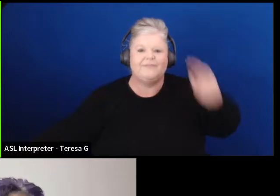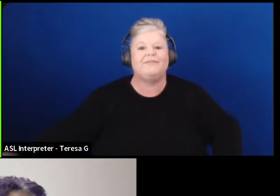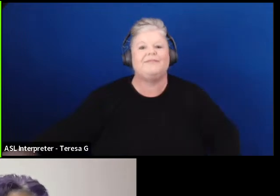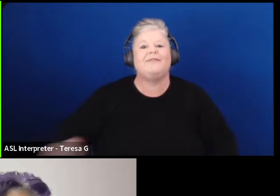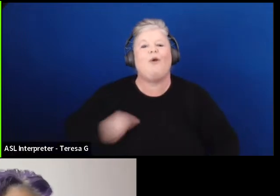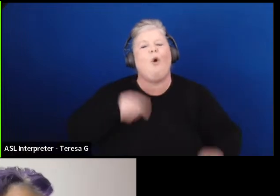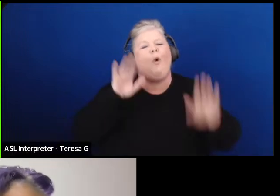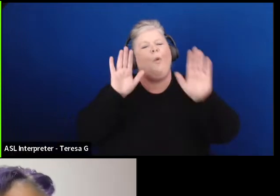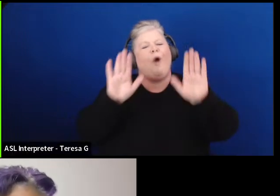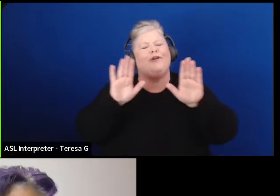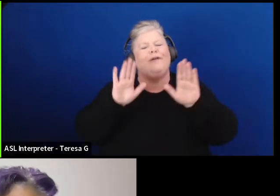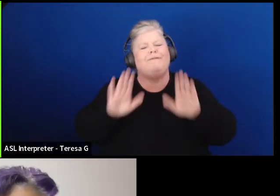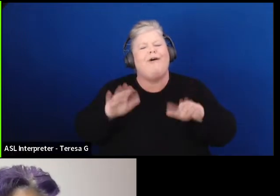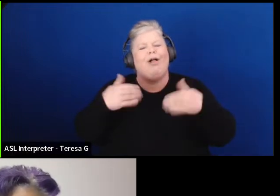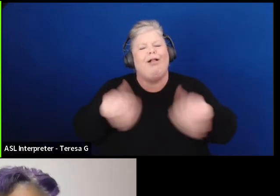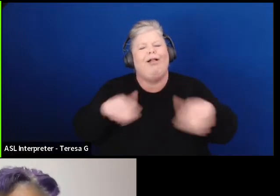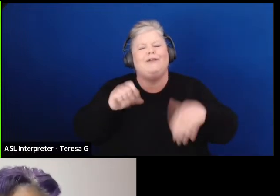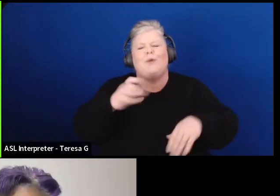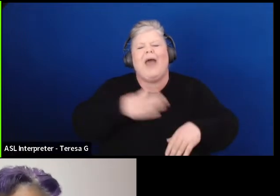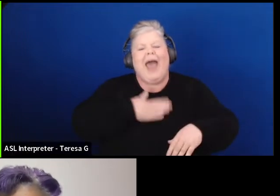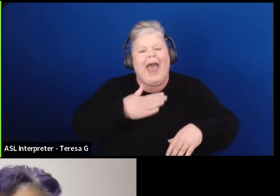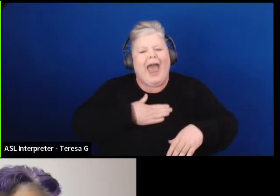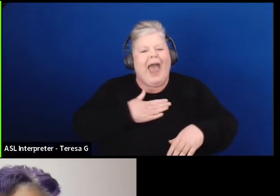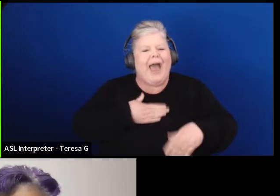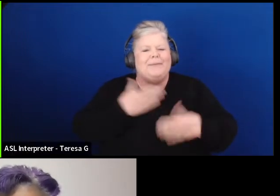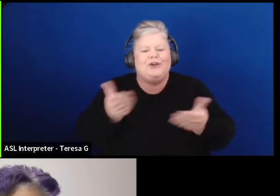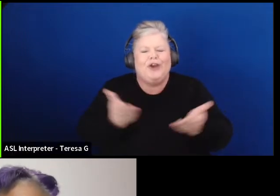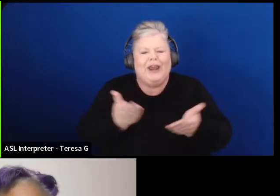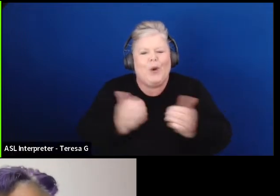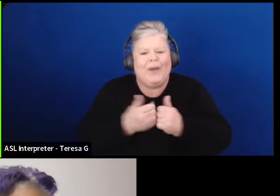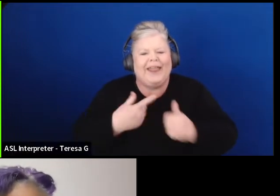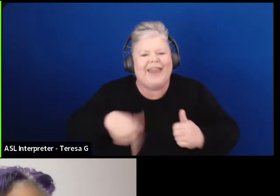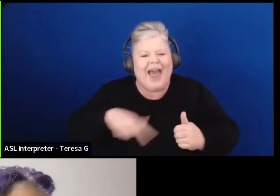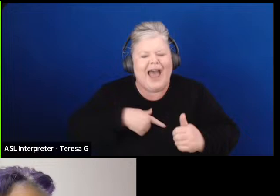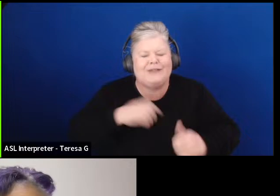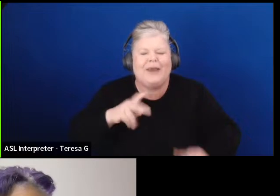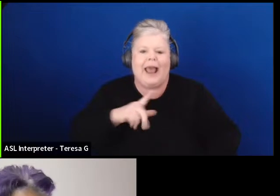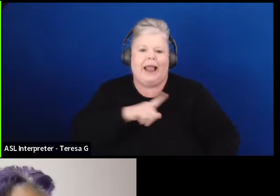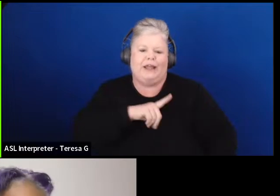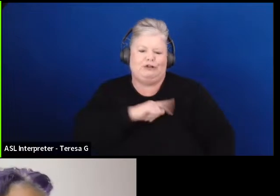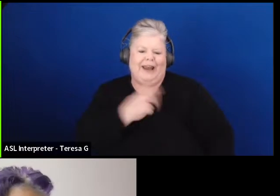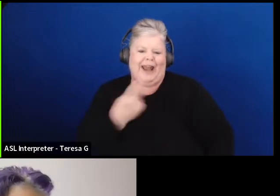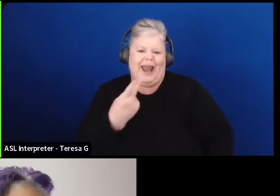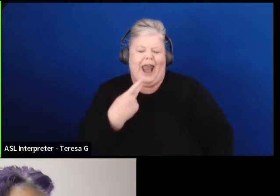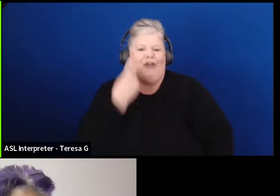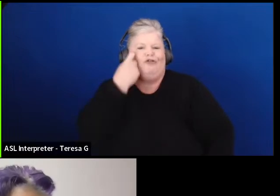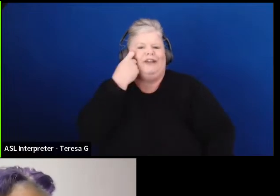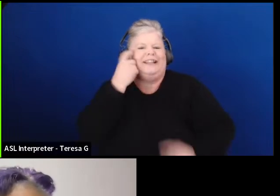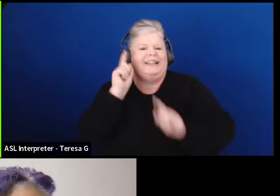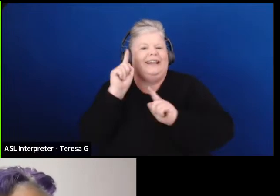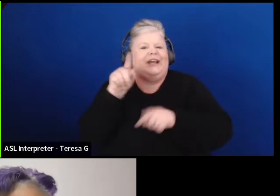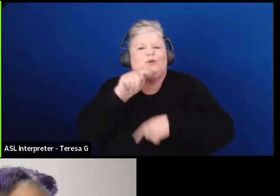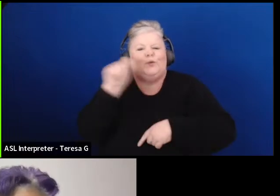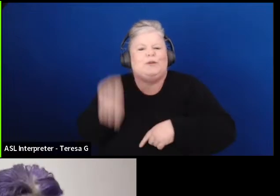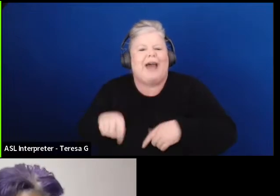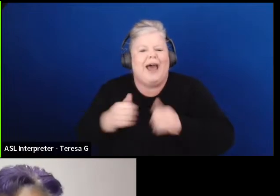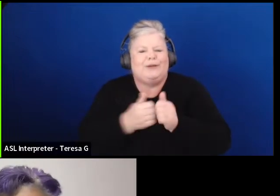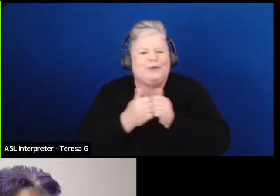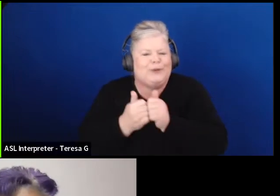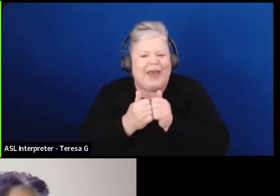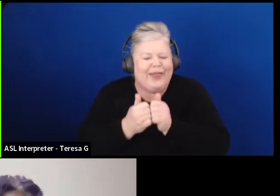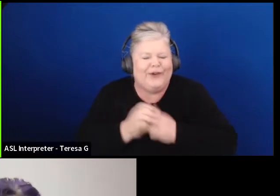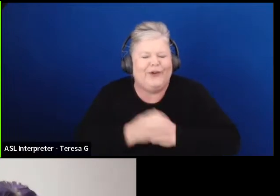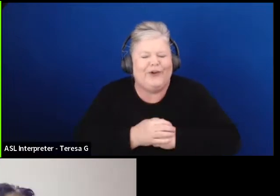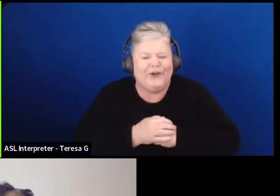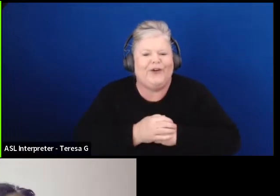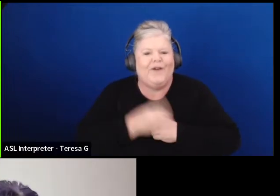Wonderful. So happy to have you with us, Latrina. Latrina and I just recently were in Tucson together for